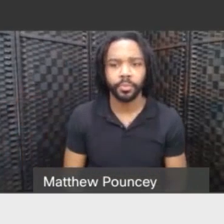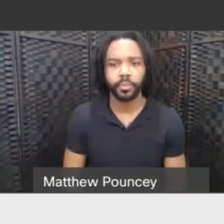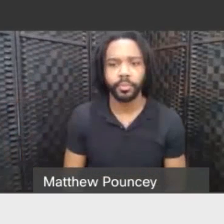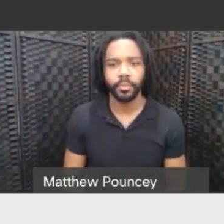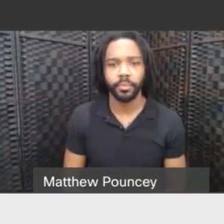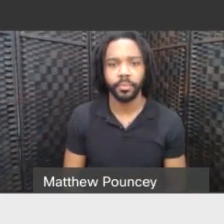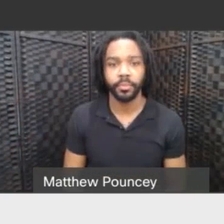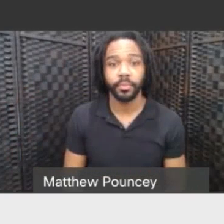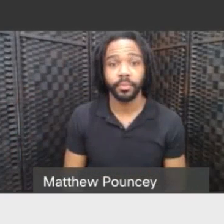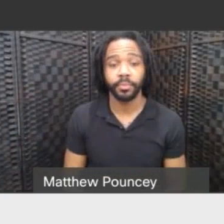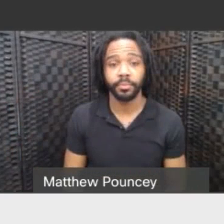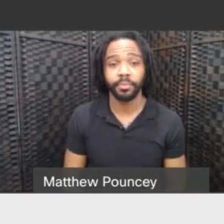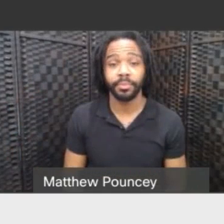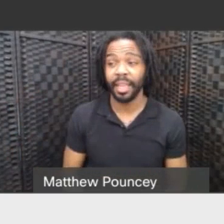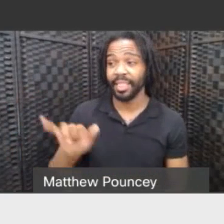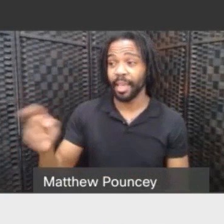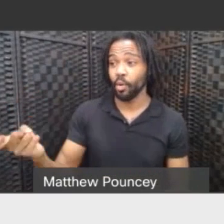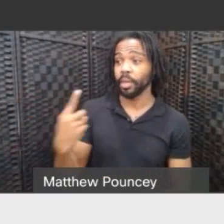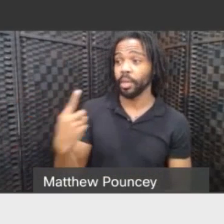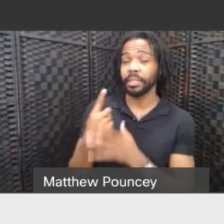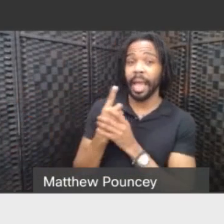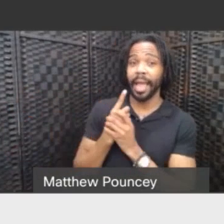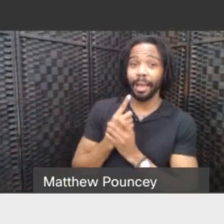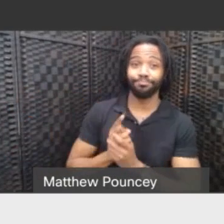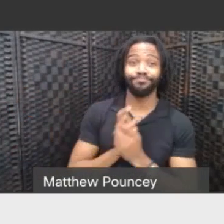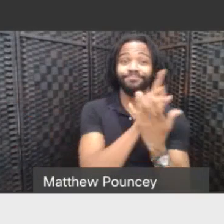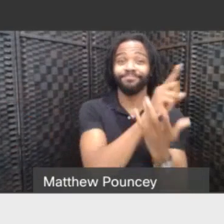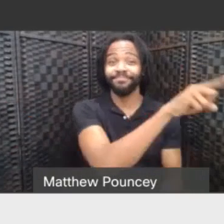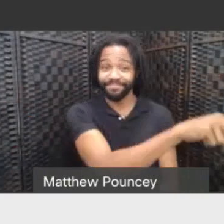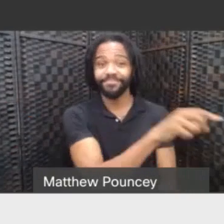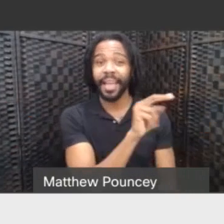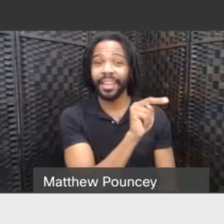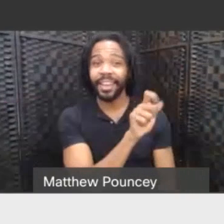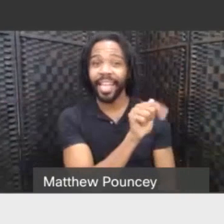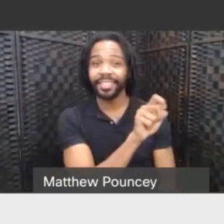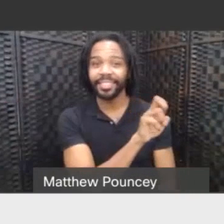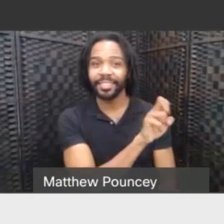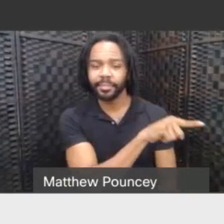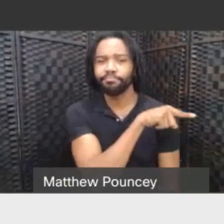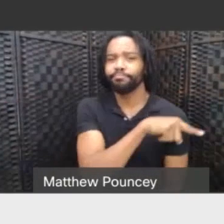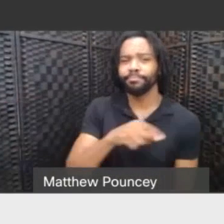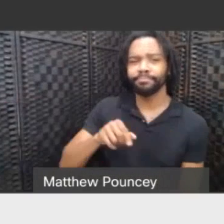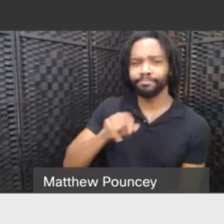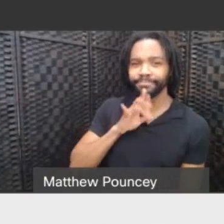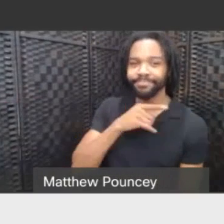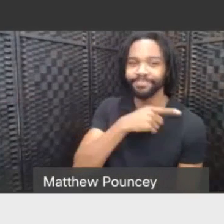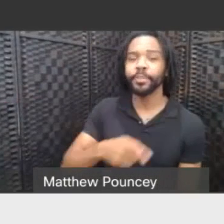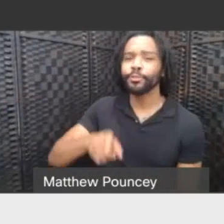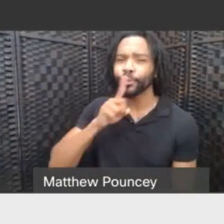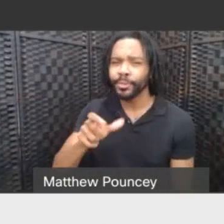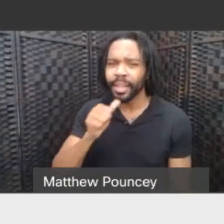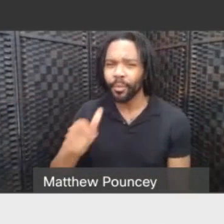Can I punt that to Nelson? Sure. I'm not sure that I'm 100% sure what's asking,